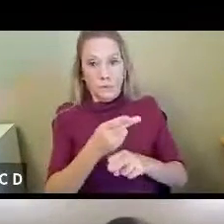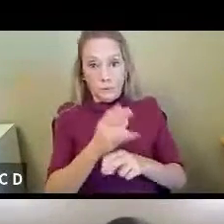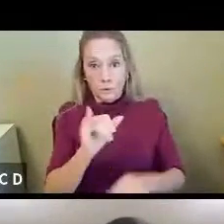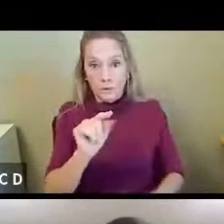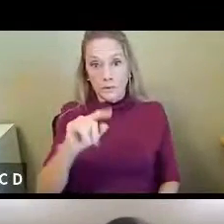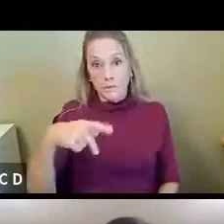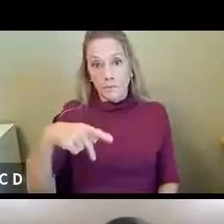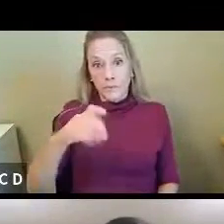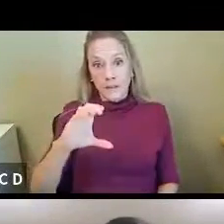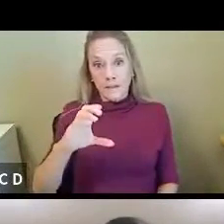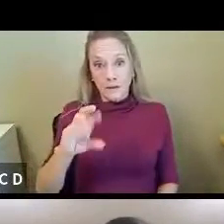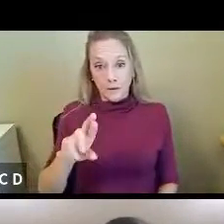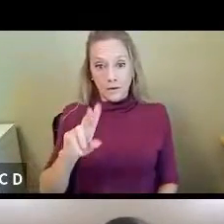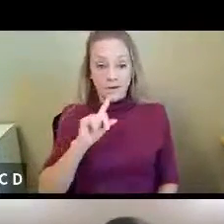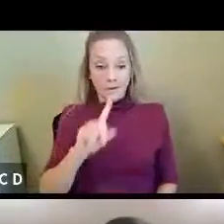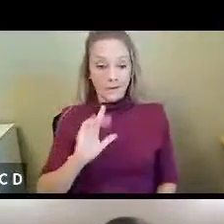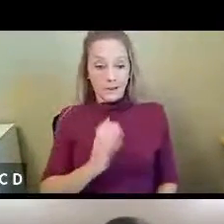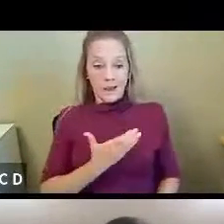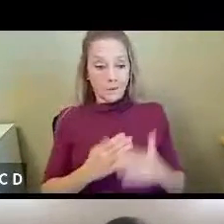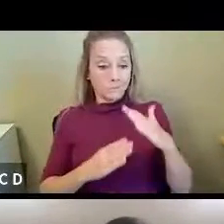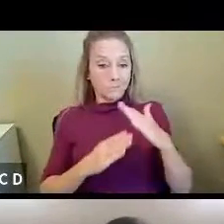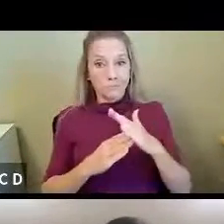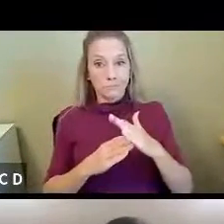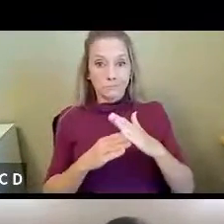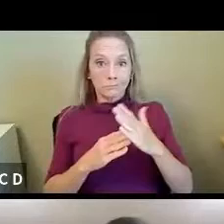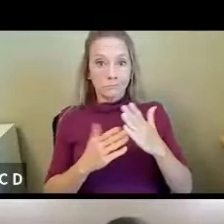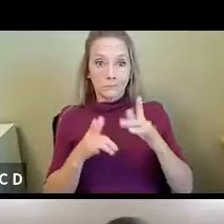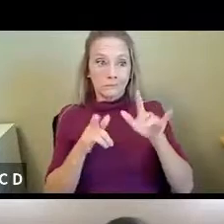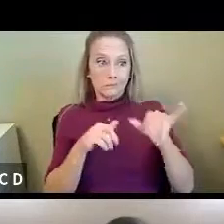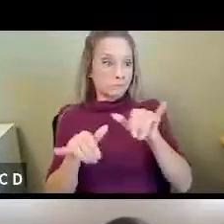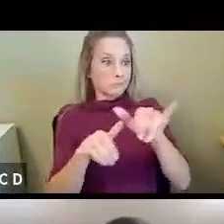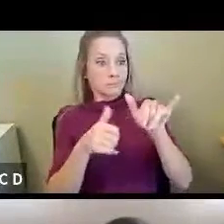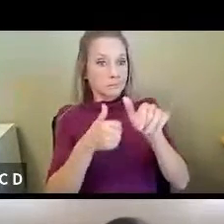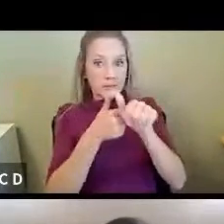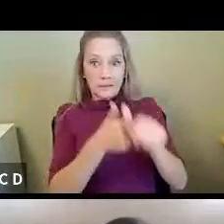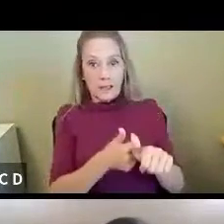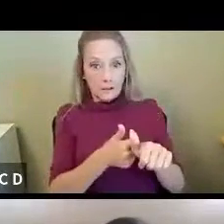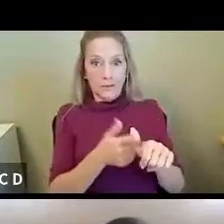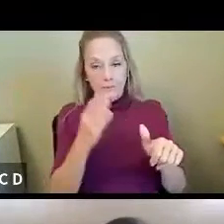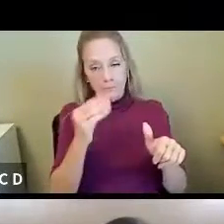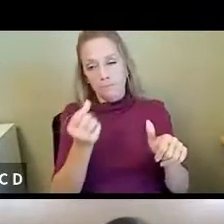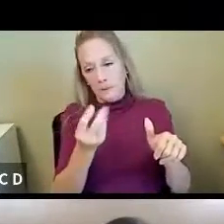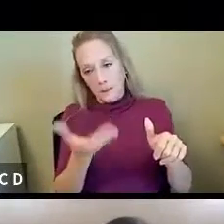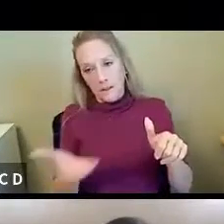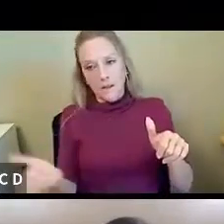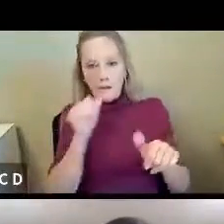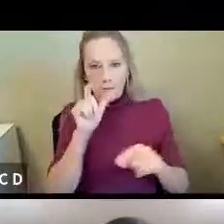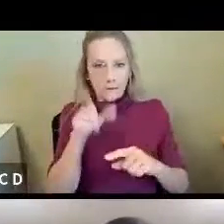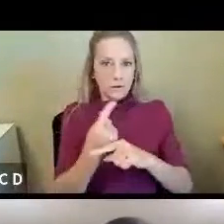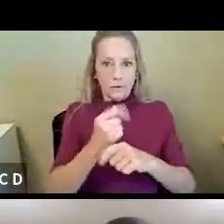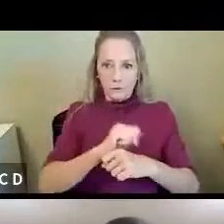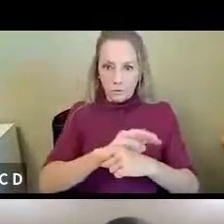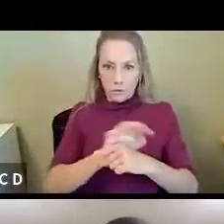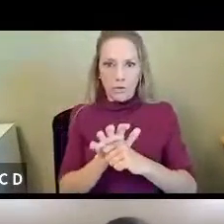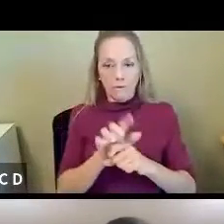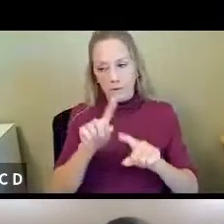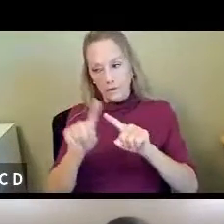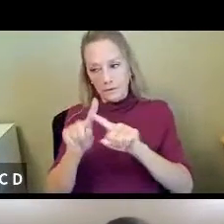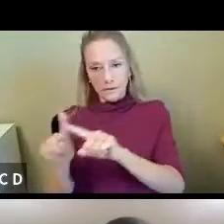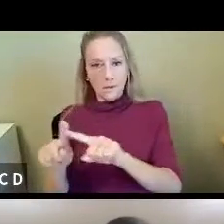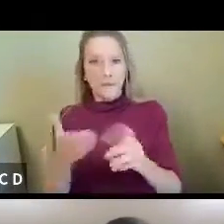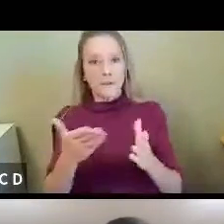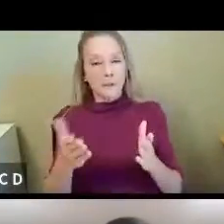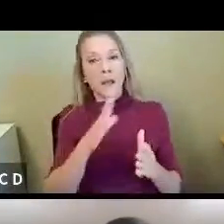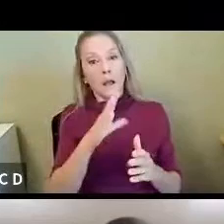actually our gold standard for diagnosing COVID-19 and many other things as well. In addition to that, it actually produces more